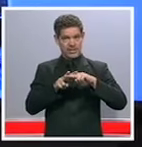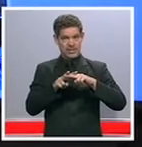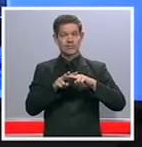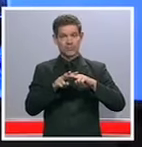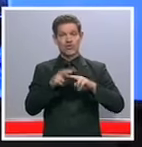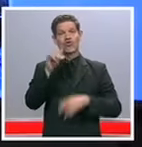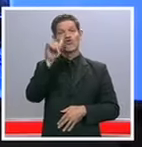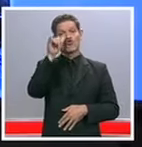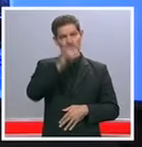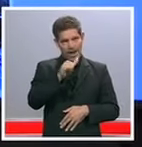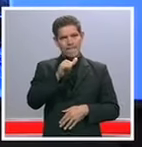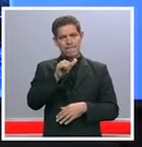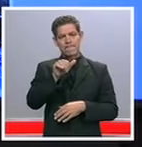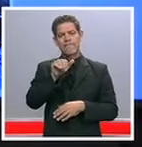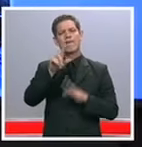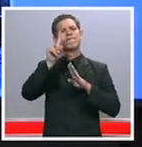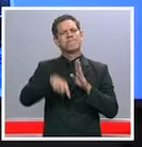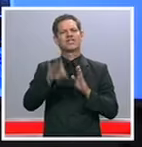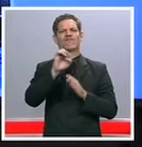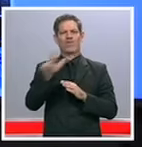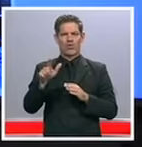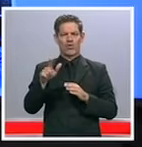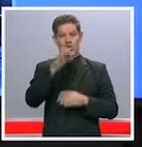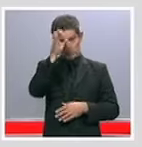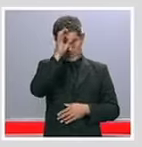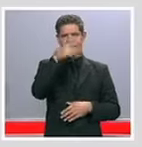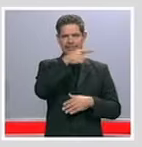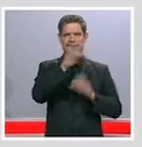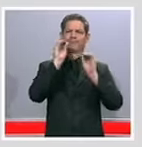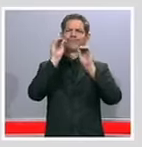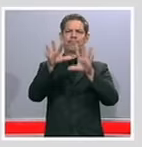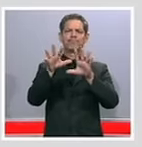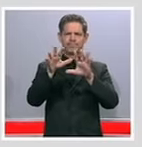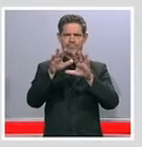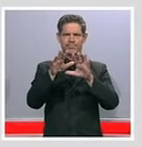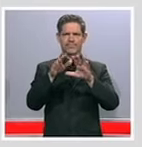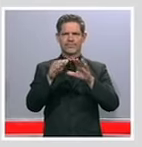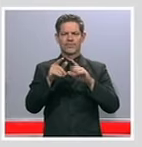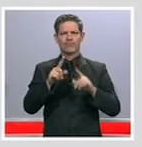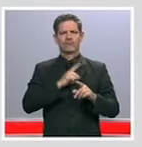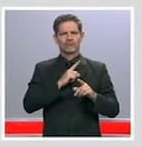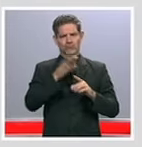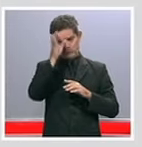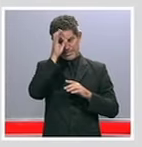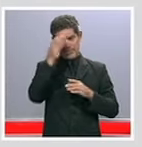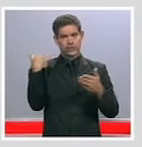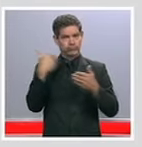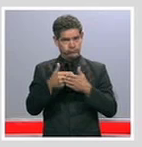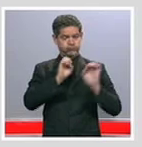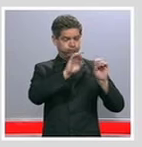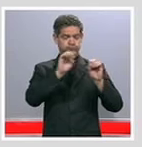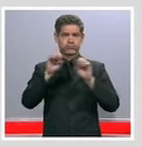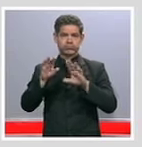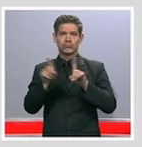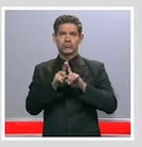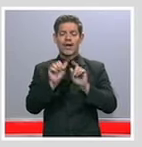must fall. It's being used by the South African Police Service who have been putting up a lot of posts along with other civil